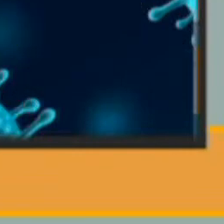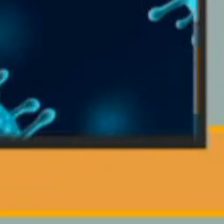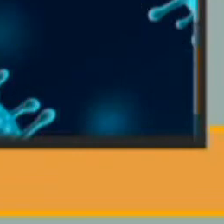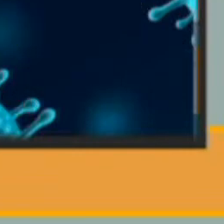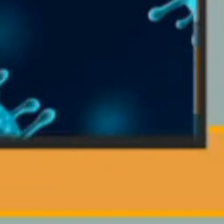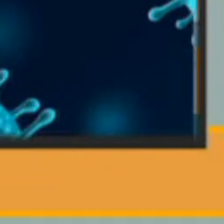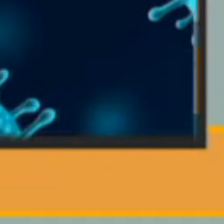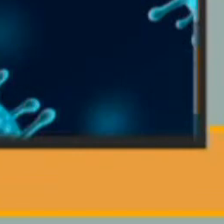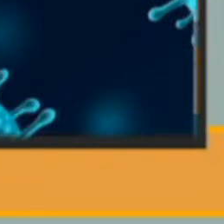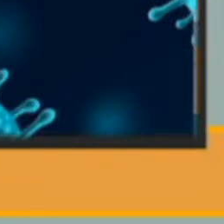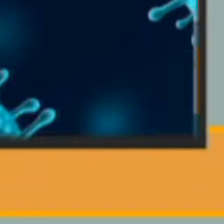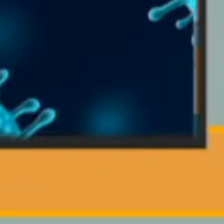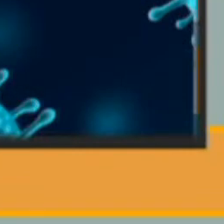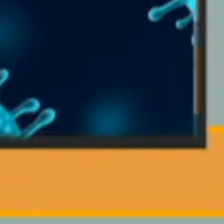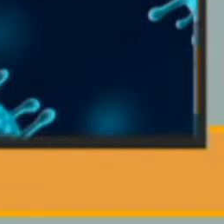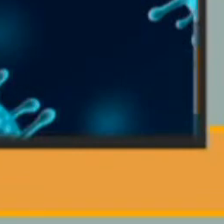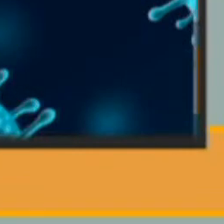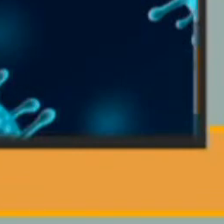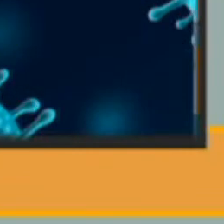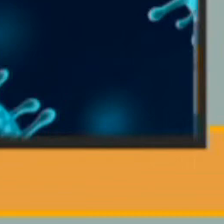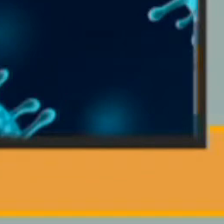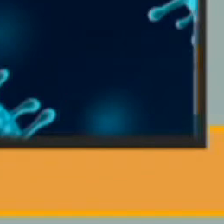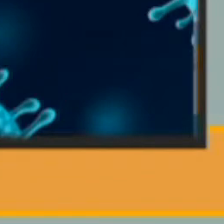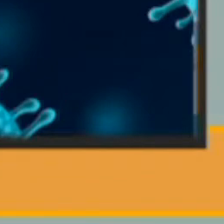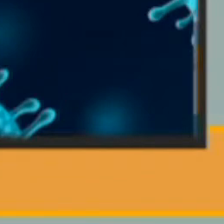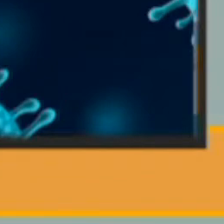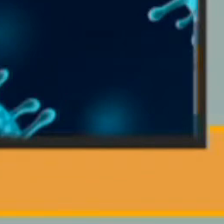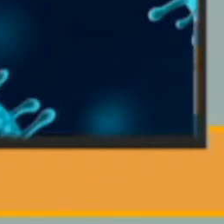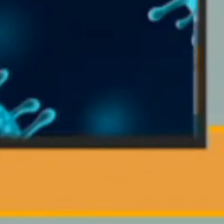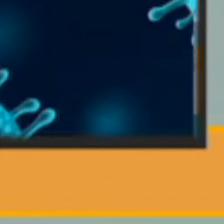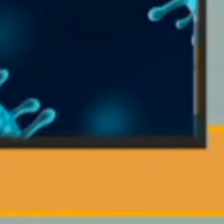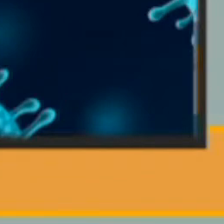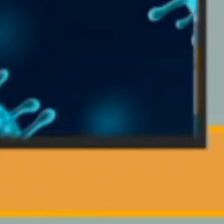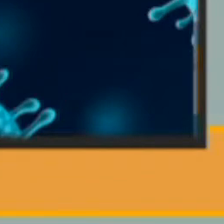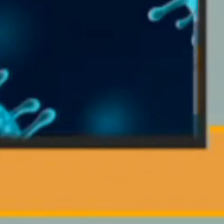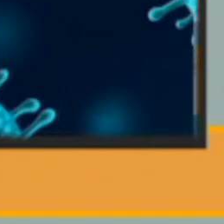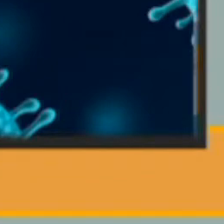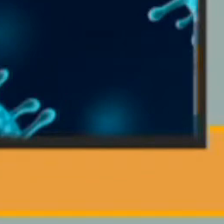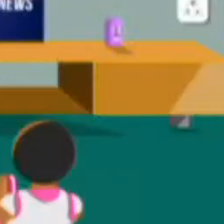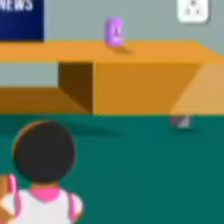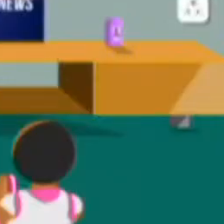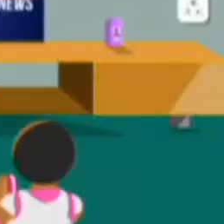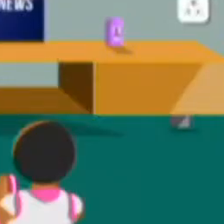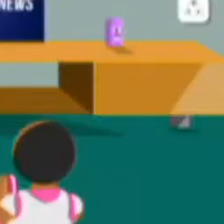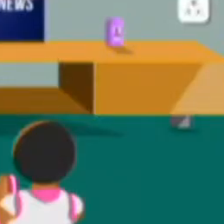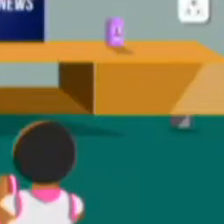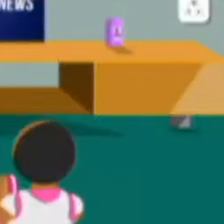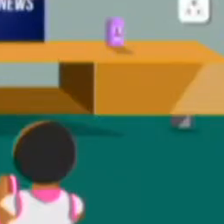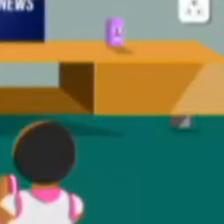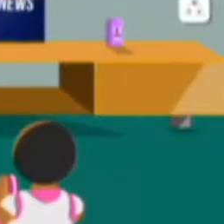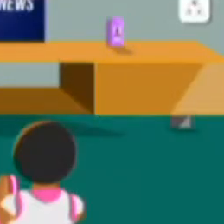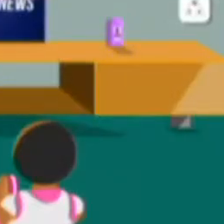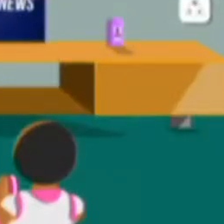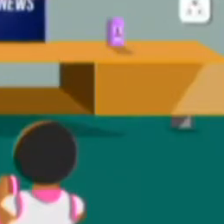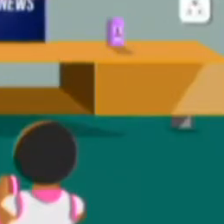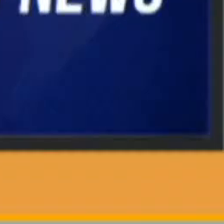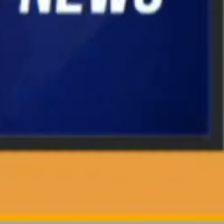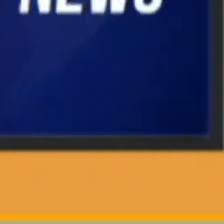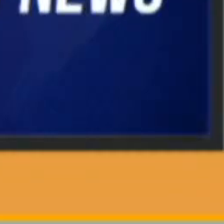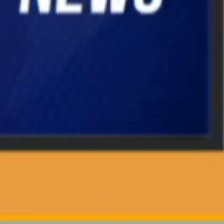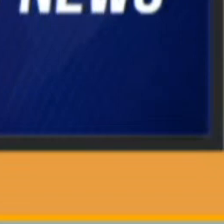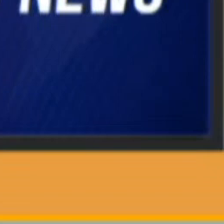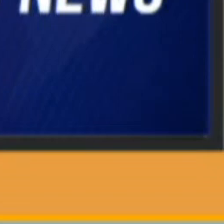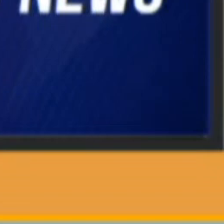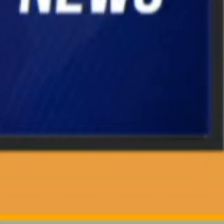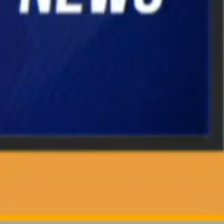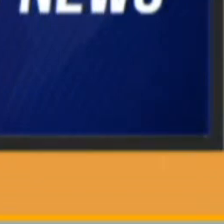kuleyo ndzawo. Bese loyo longanaso utsinza leto tindvo ngetandla aphindza tsinze mehlo impumulo noma umlomo.